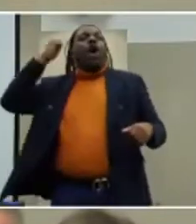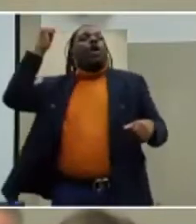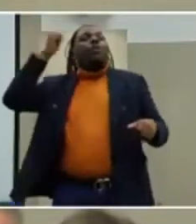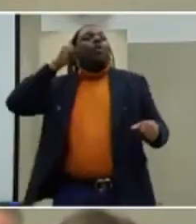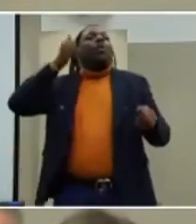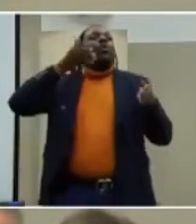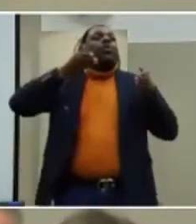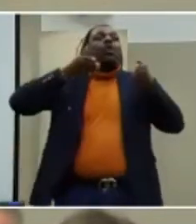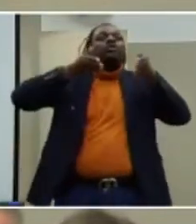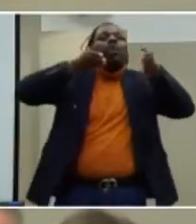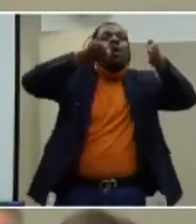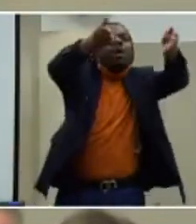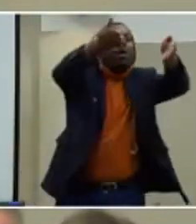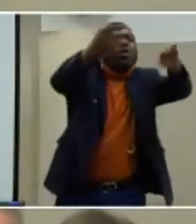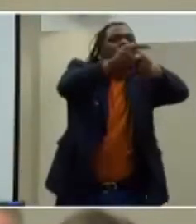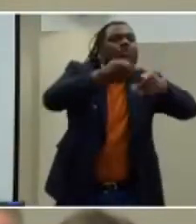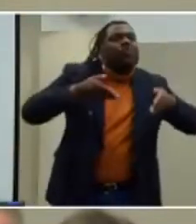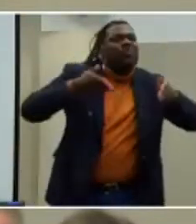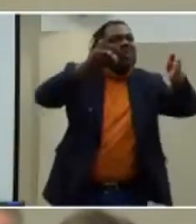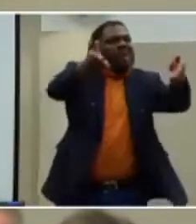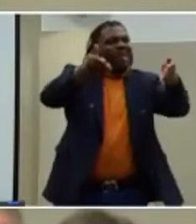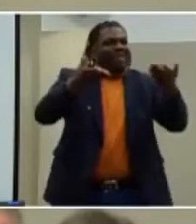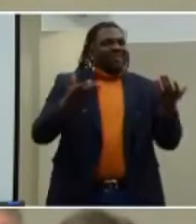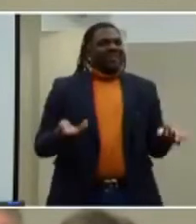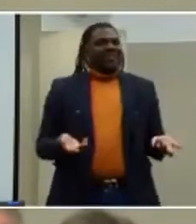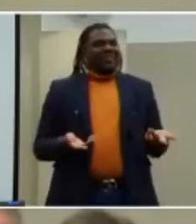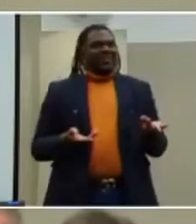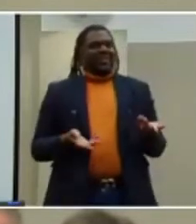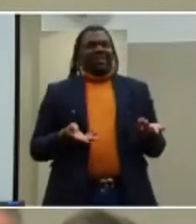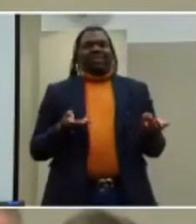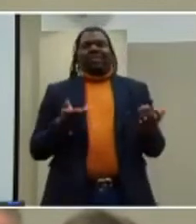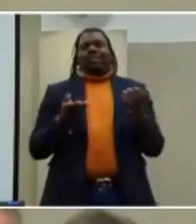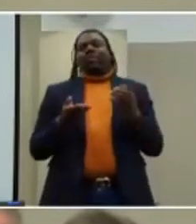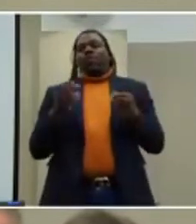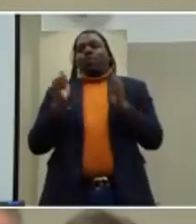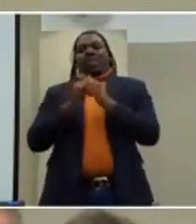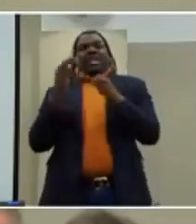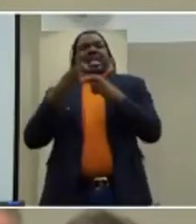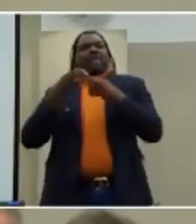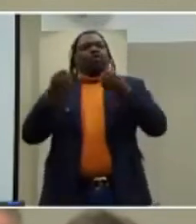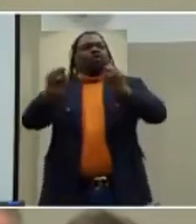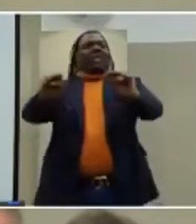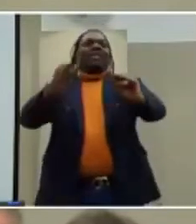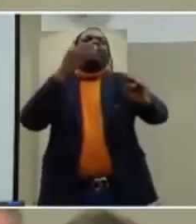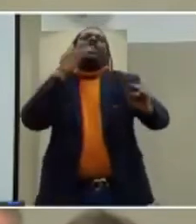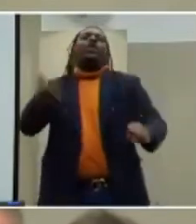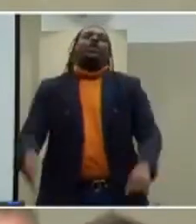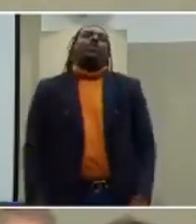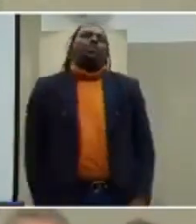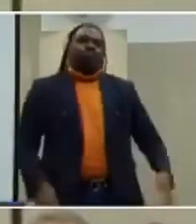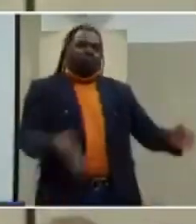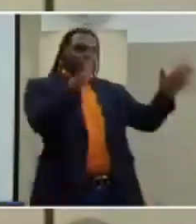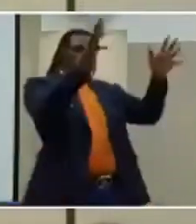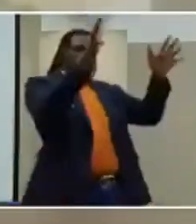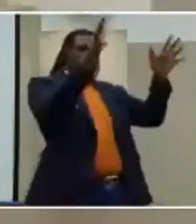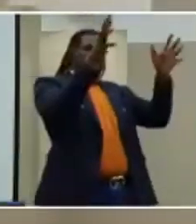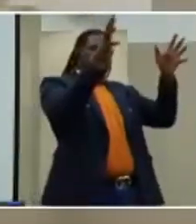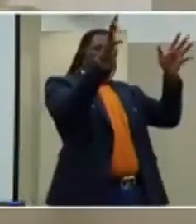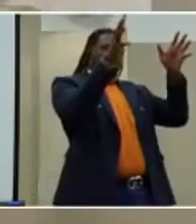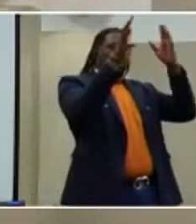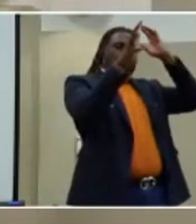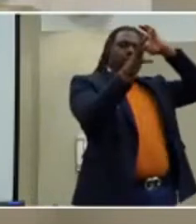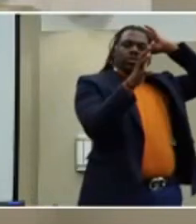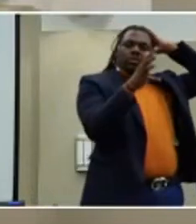crosswalk signal that indicates the name of the street. Thank you. Thank you, sir.